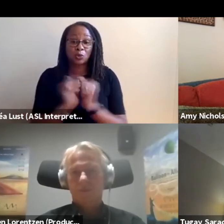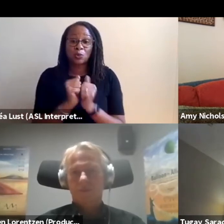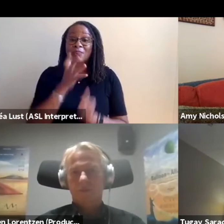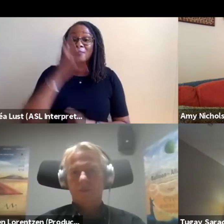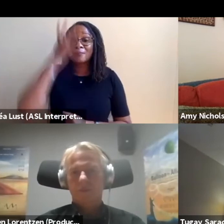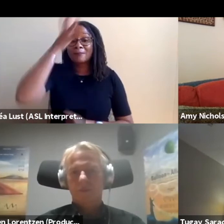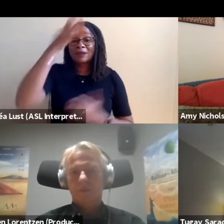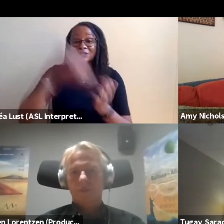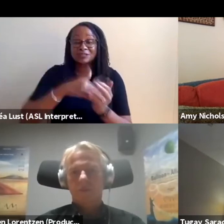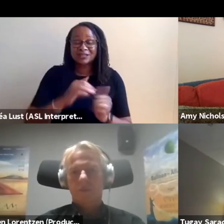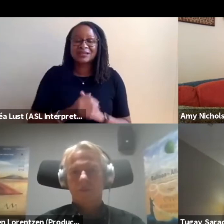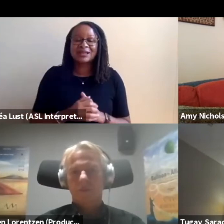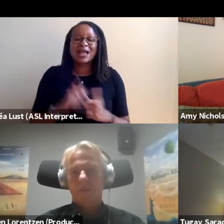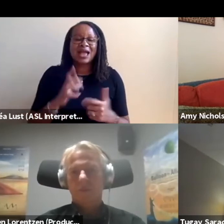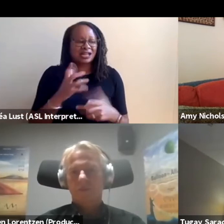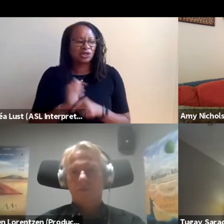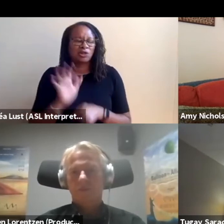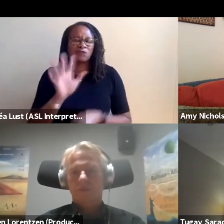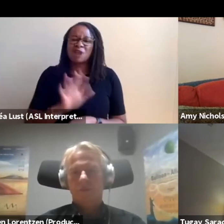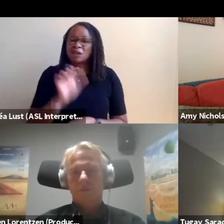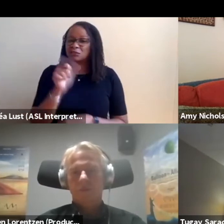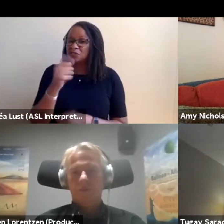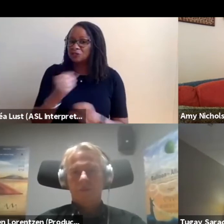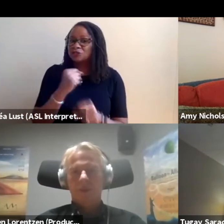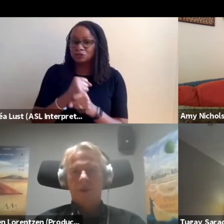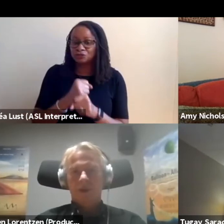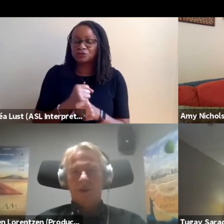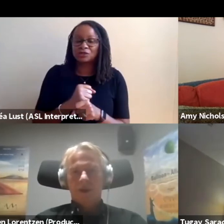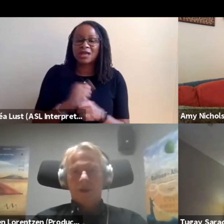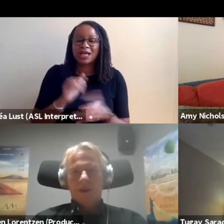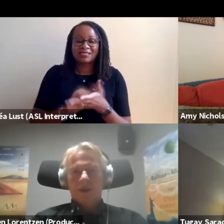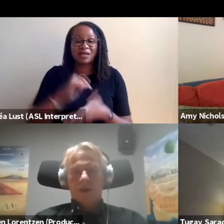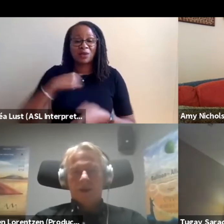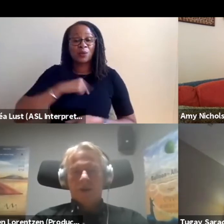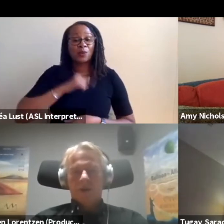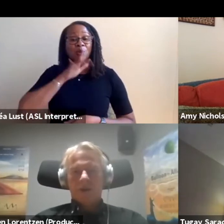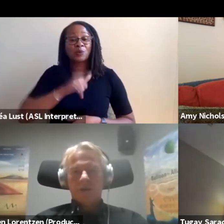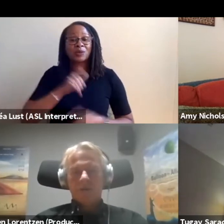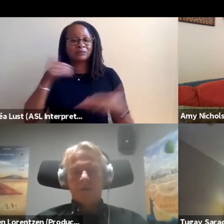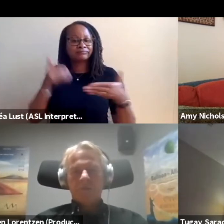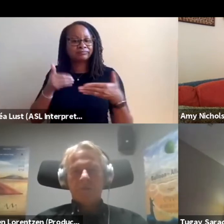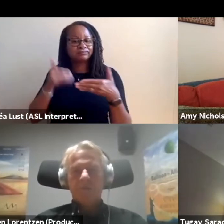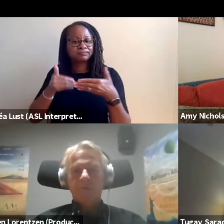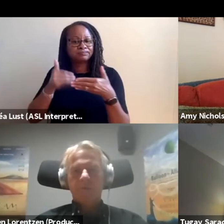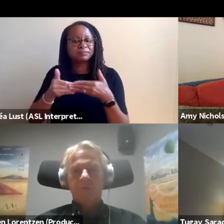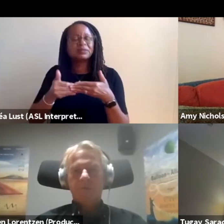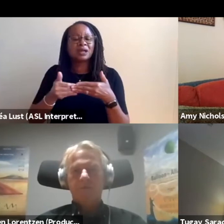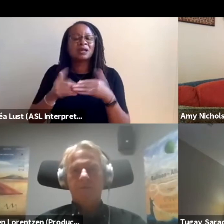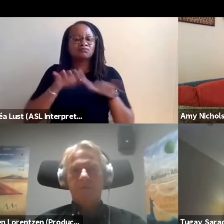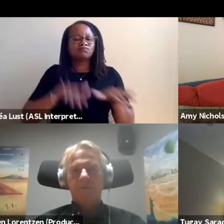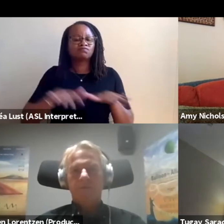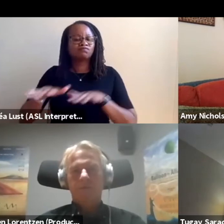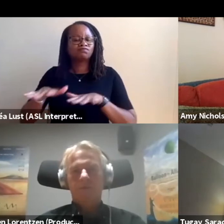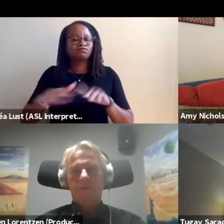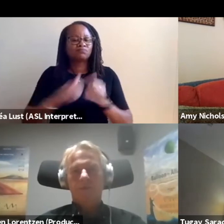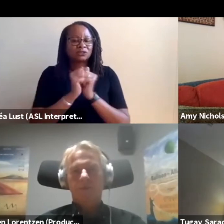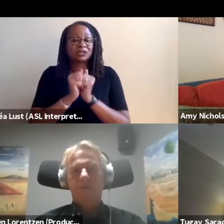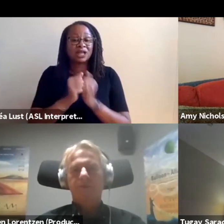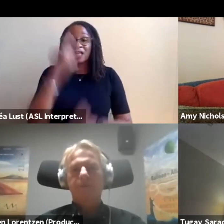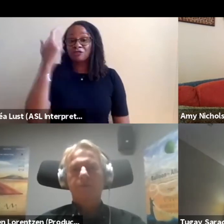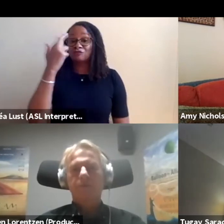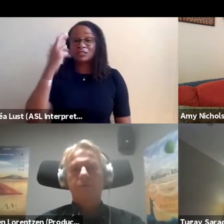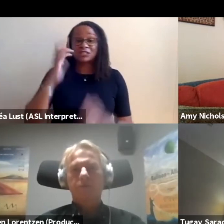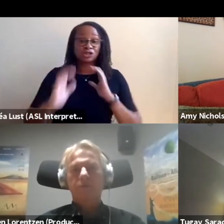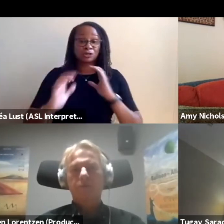takes something like 10 years that we really come closer. And the reason is communication. I didn't give up